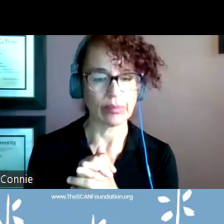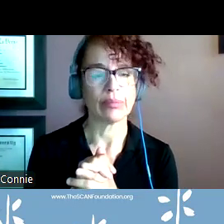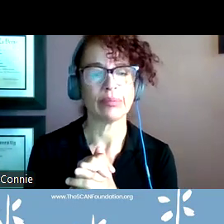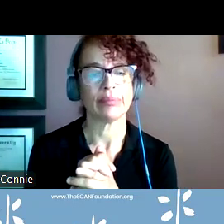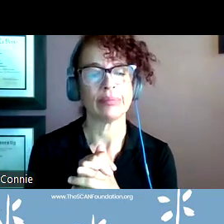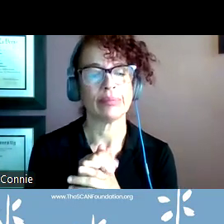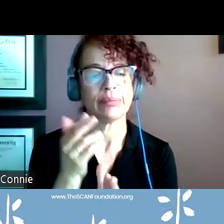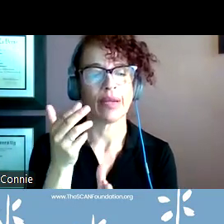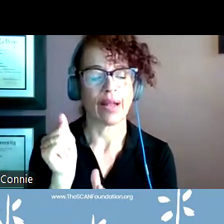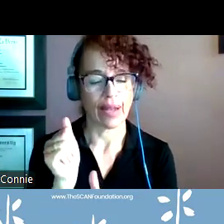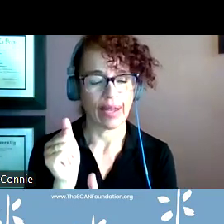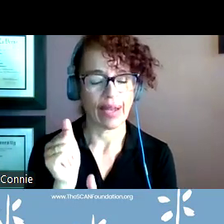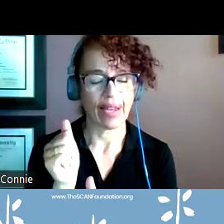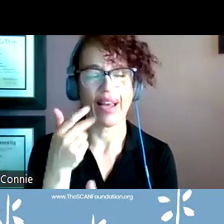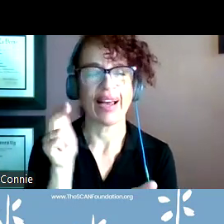just okay. Here we go.